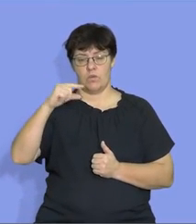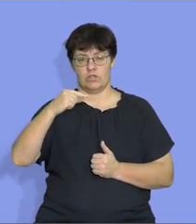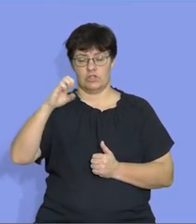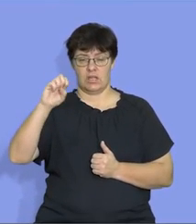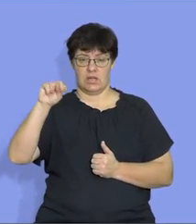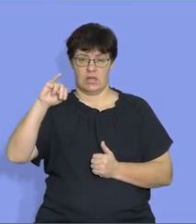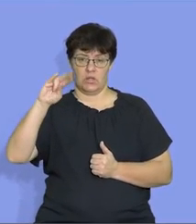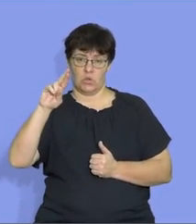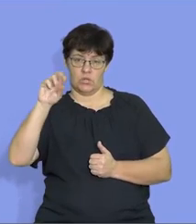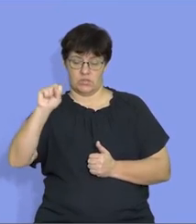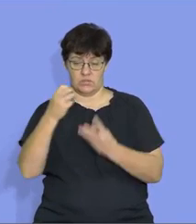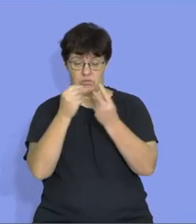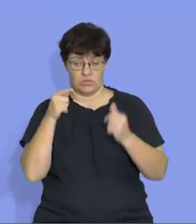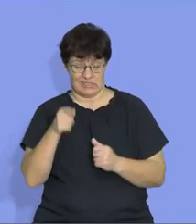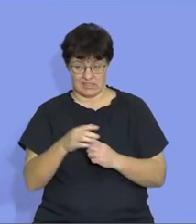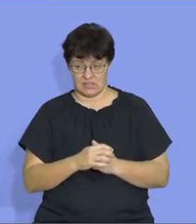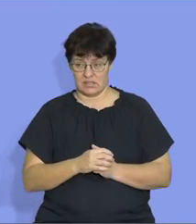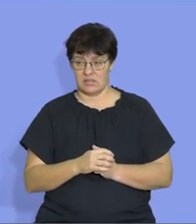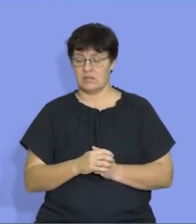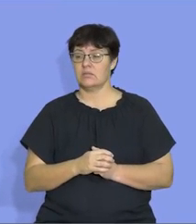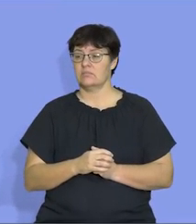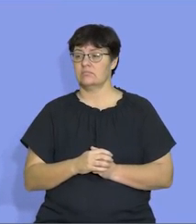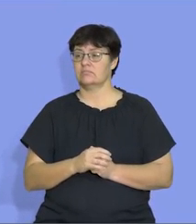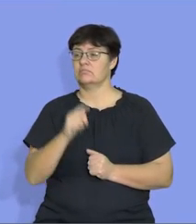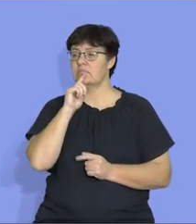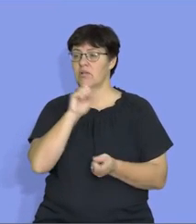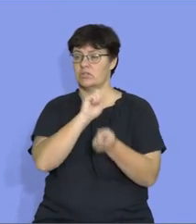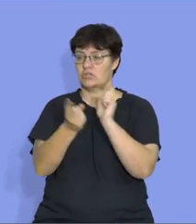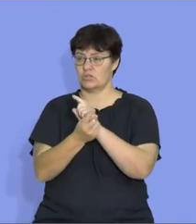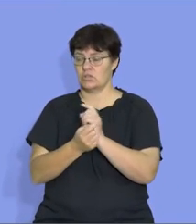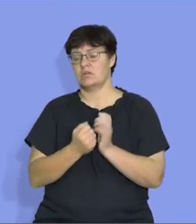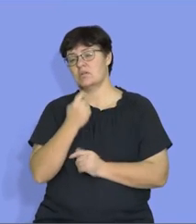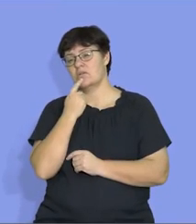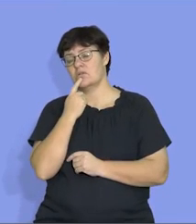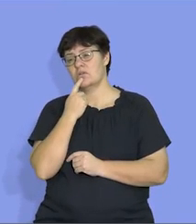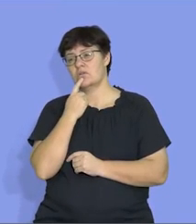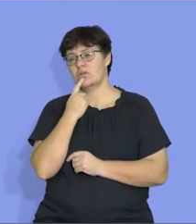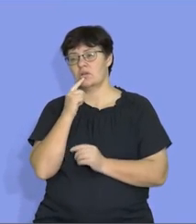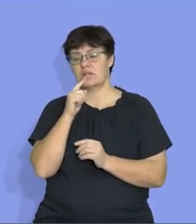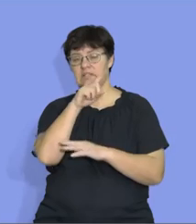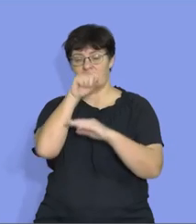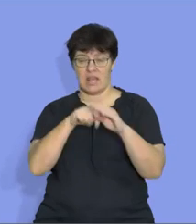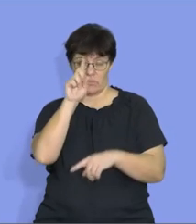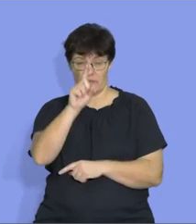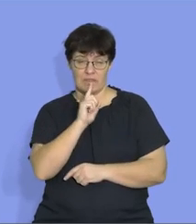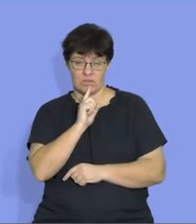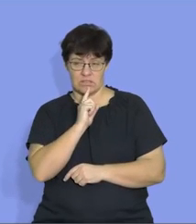So 125, we convert this to cubic decimeters, we divide it by 1,000, which is